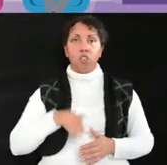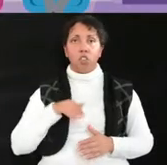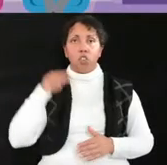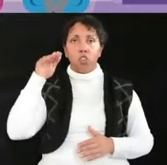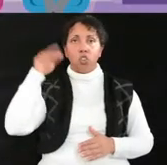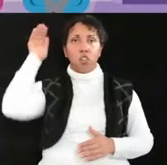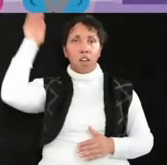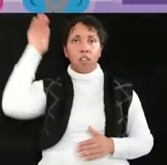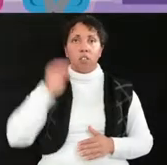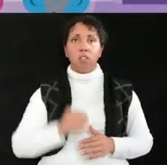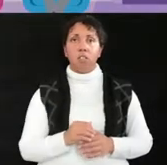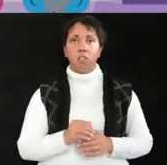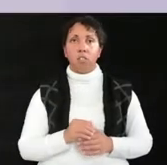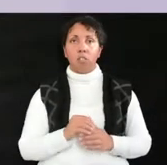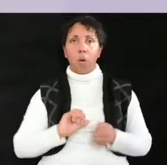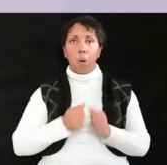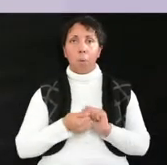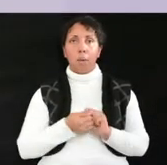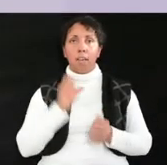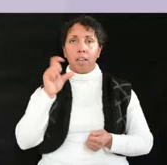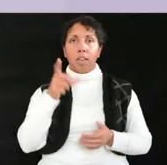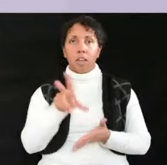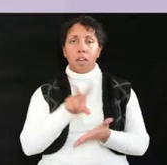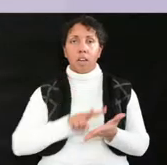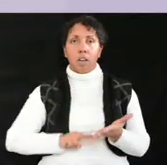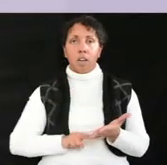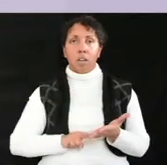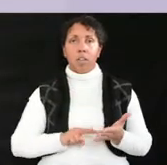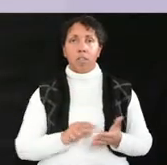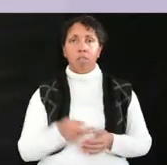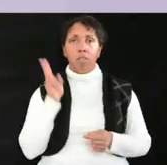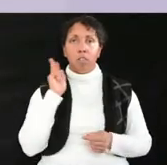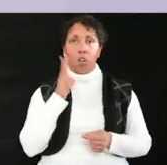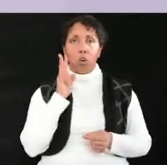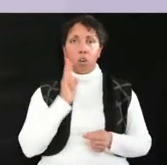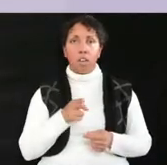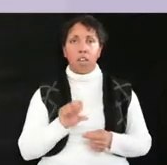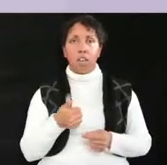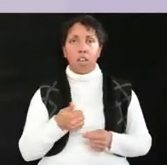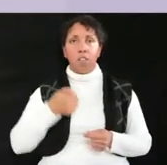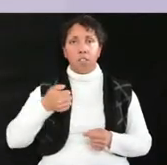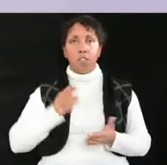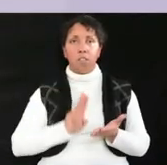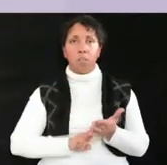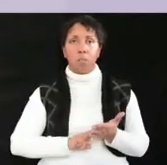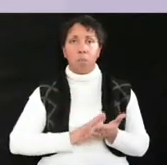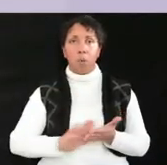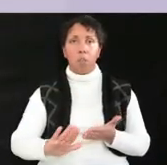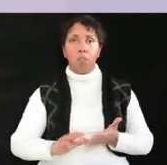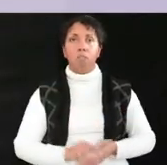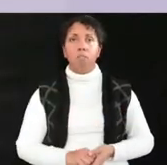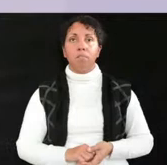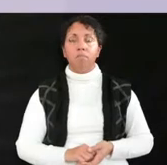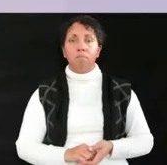adults to help make a care plan. The care plan is checked every few months at a review. If there's a